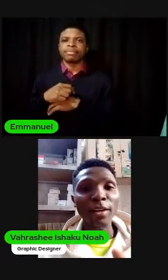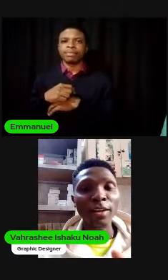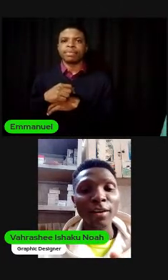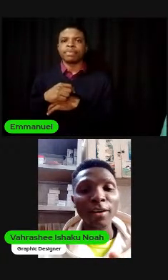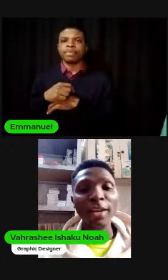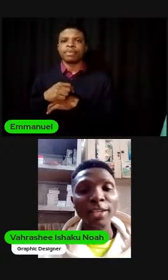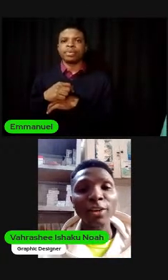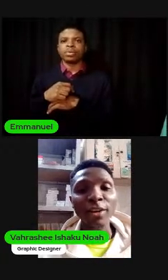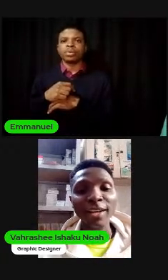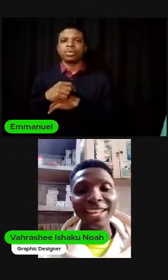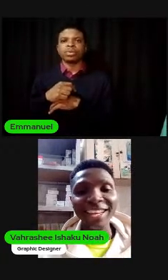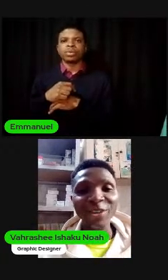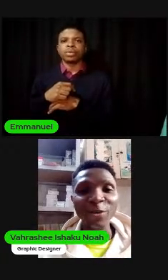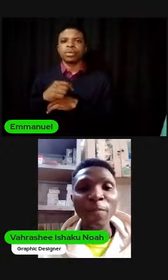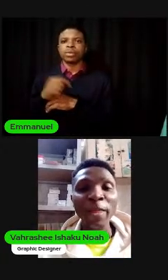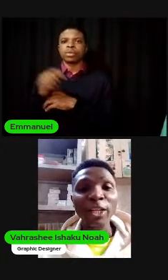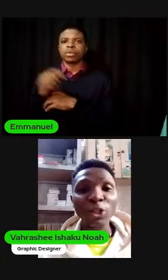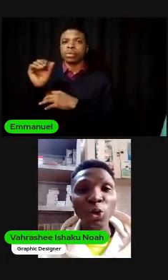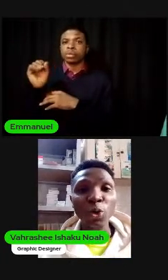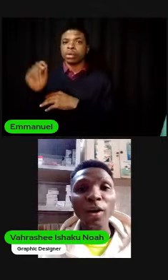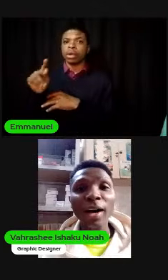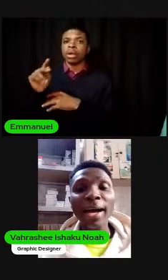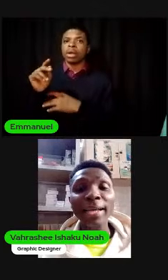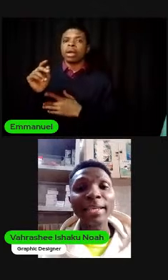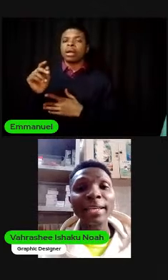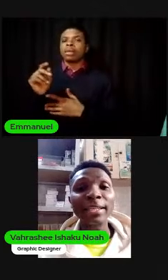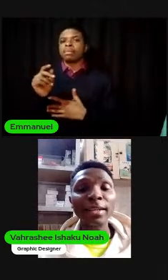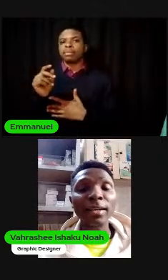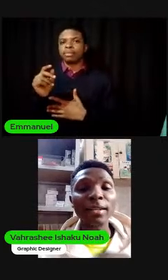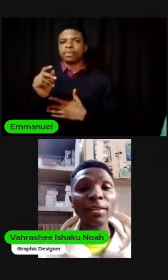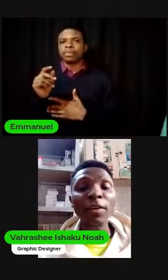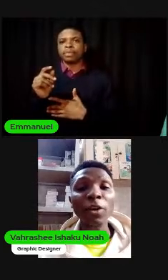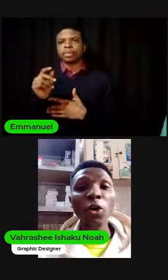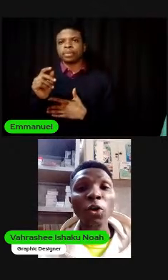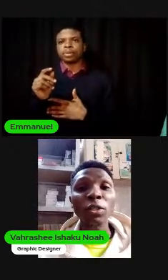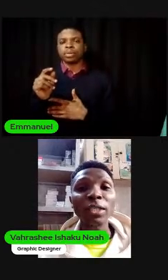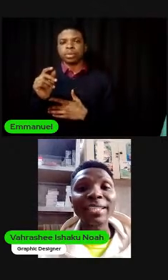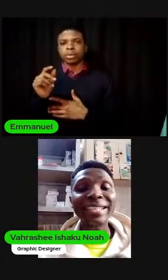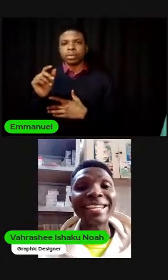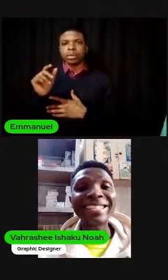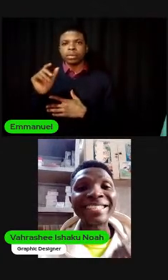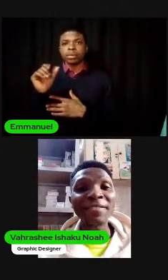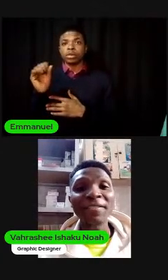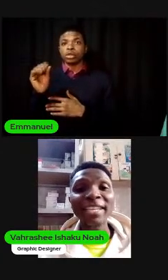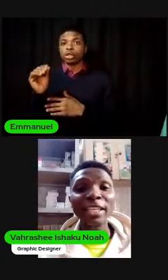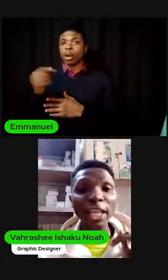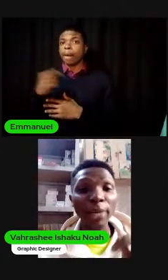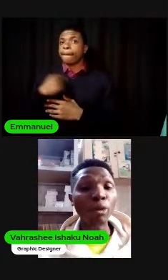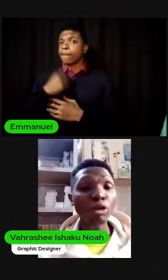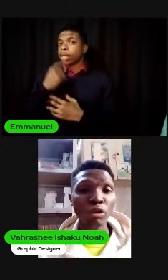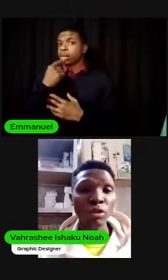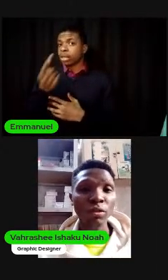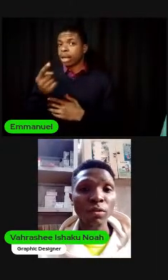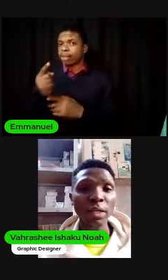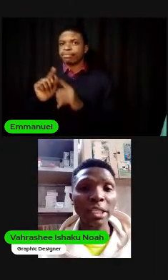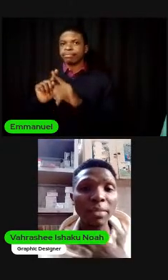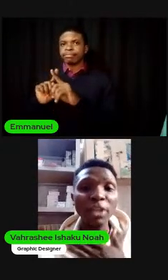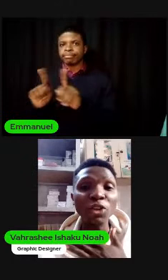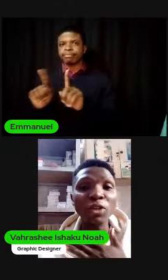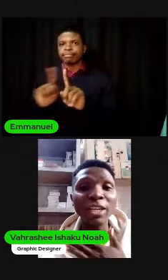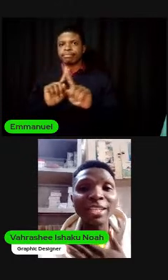Okay. All right, thank you. So I said different colors send different